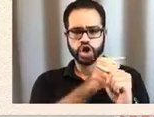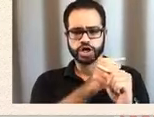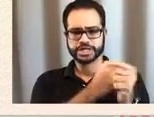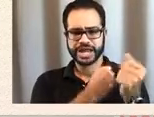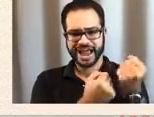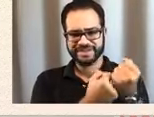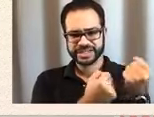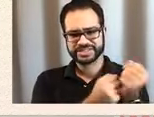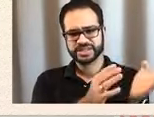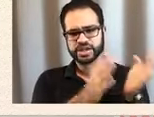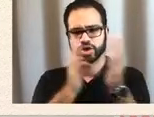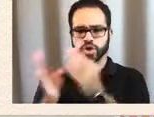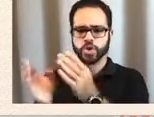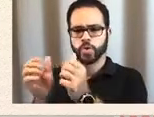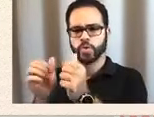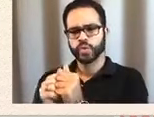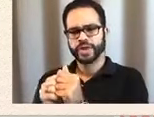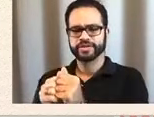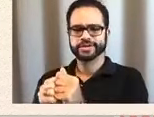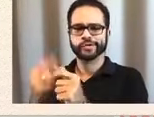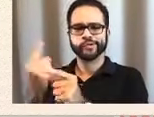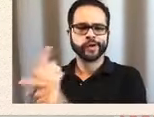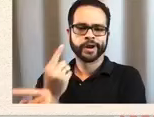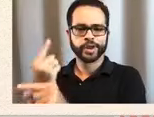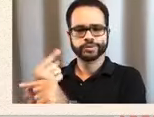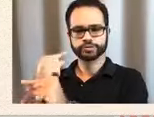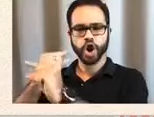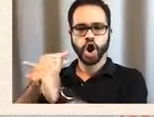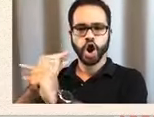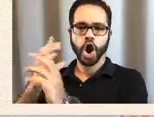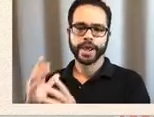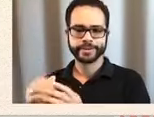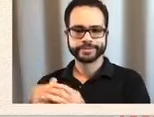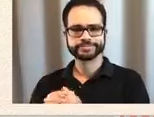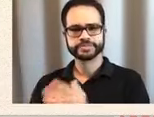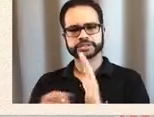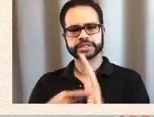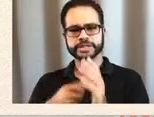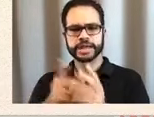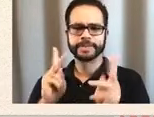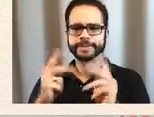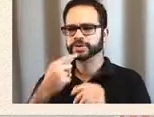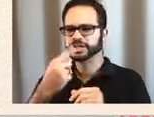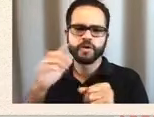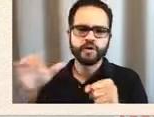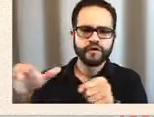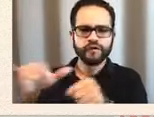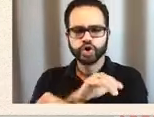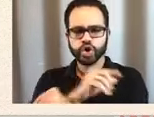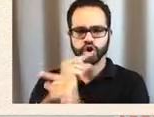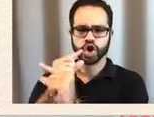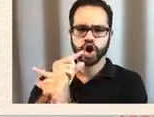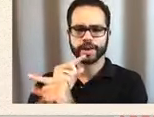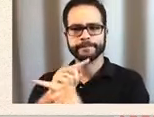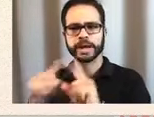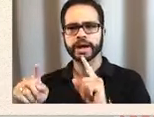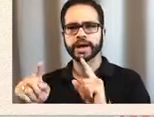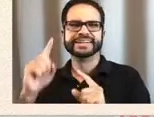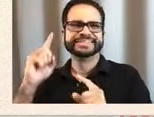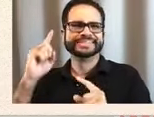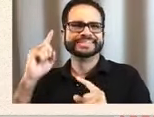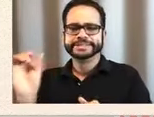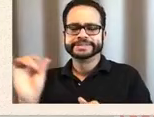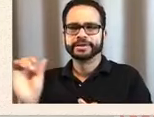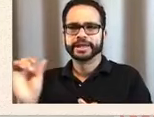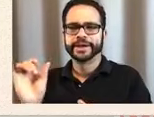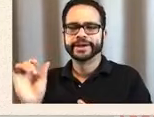call traditional guardianship. Sometimes I hear people say full guardianship, but it makes it sound like a